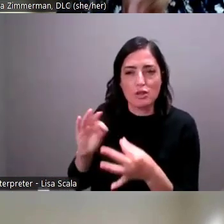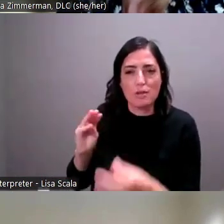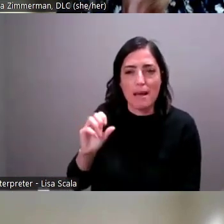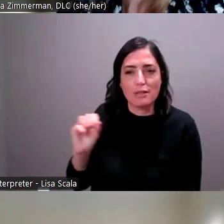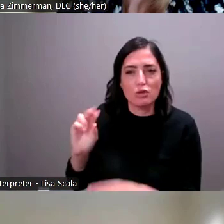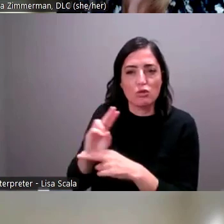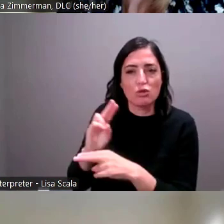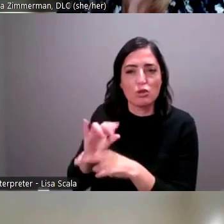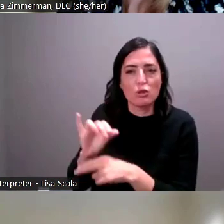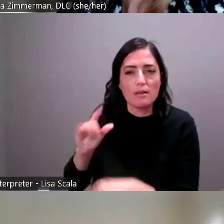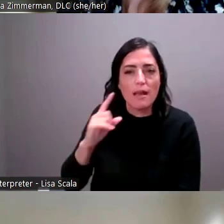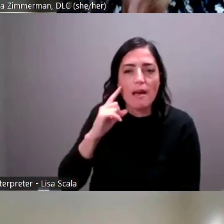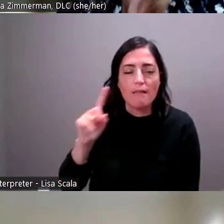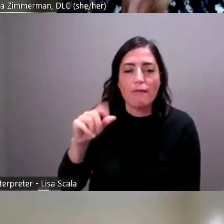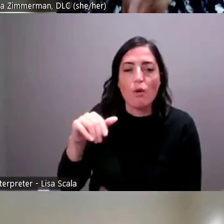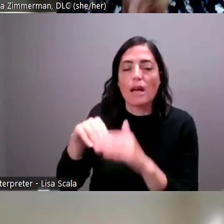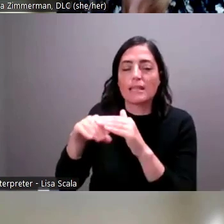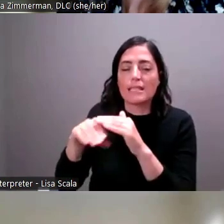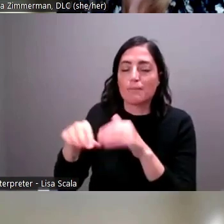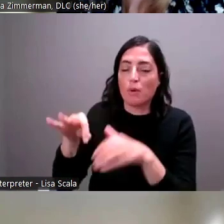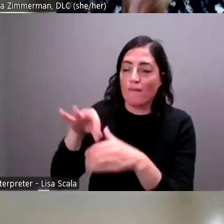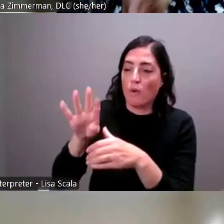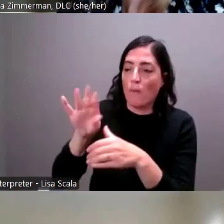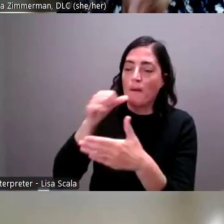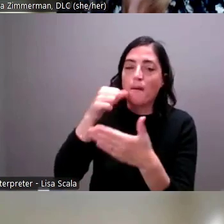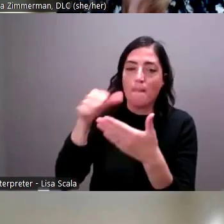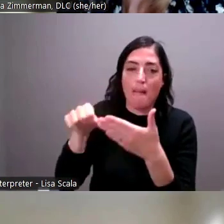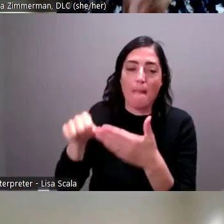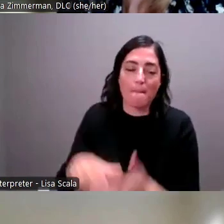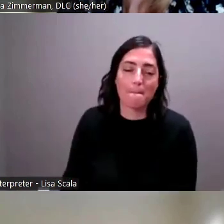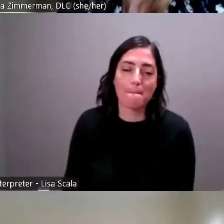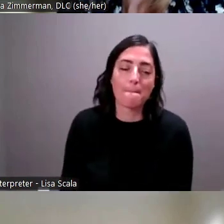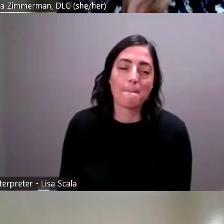for accessible vote by mail.